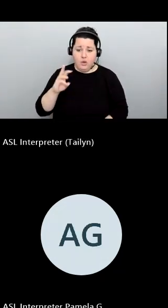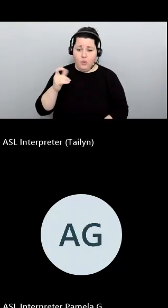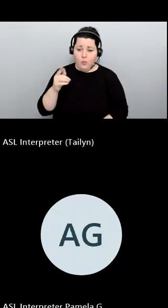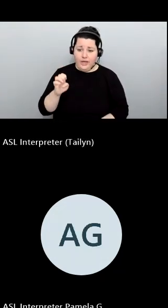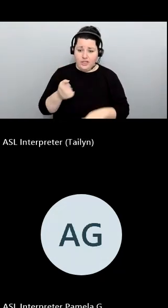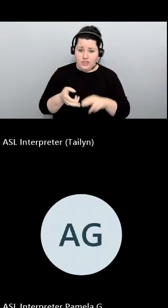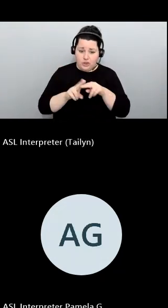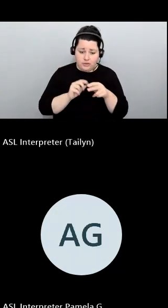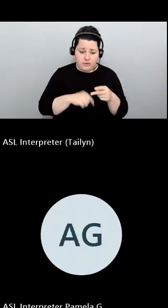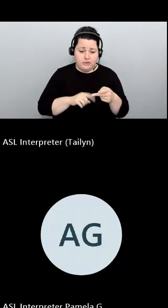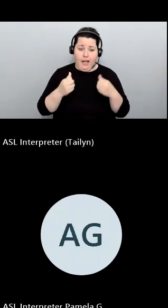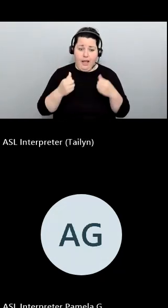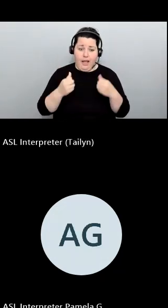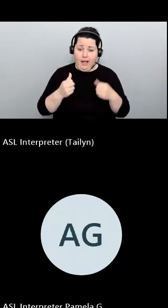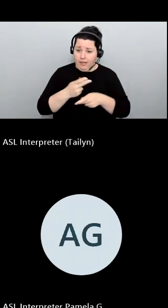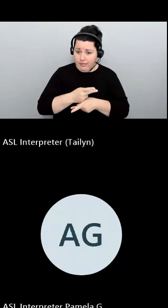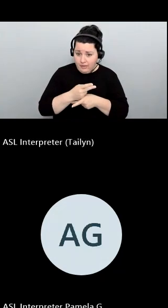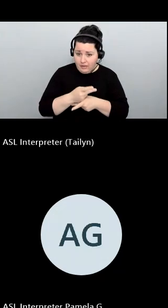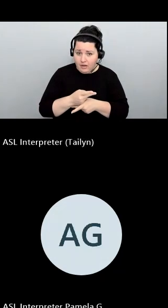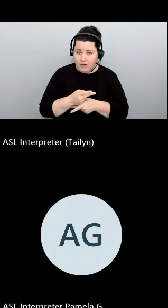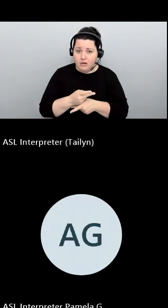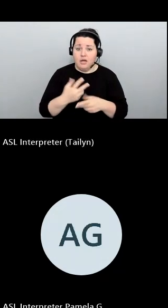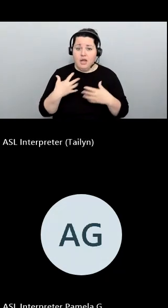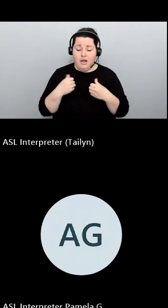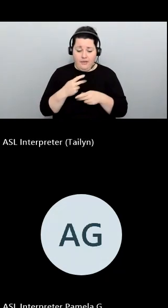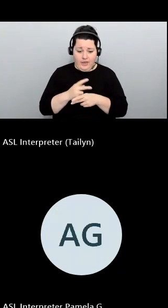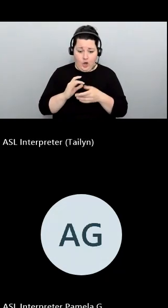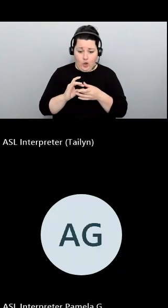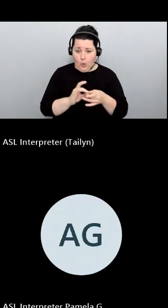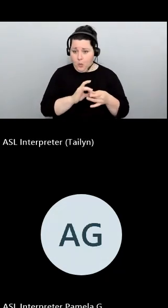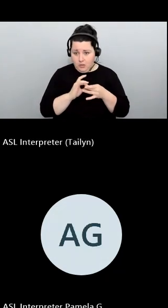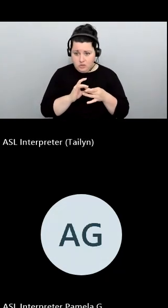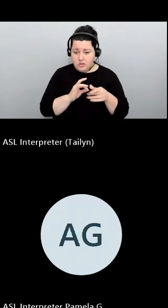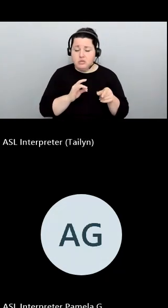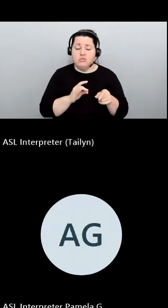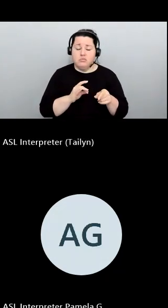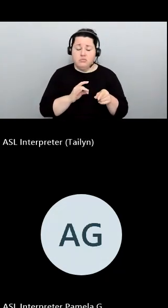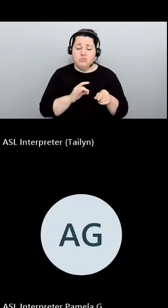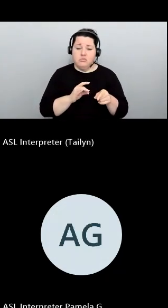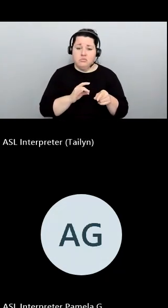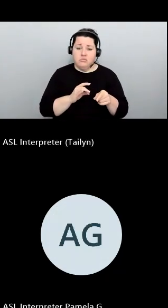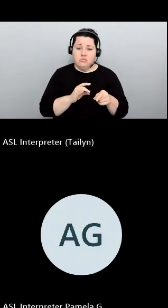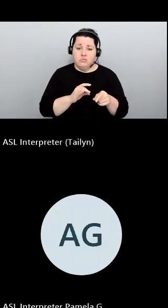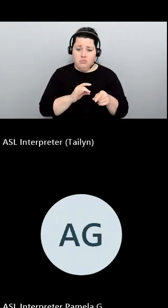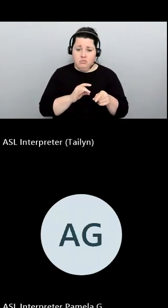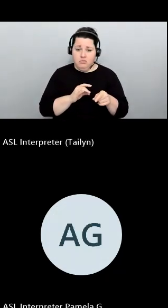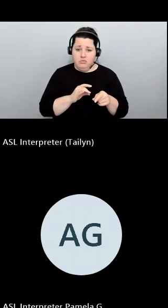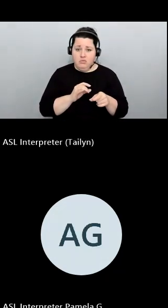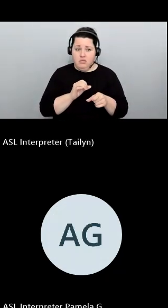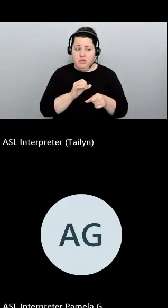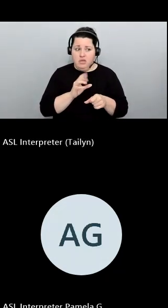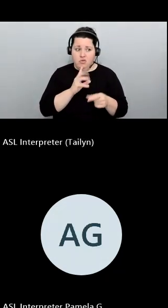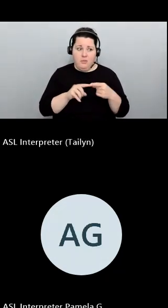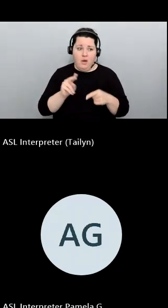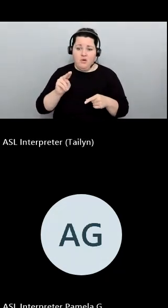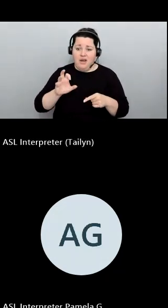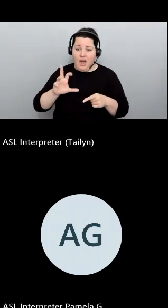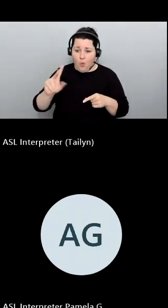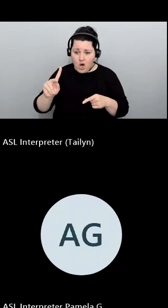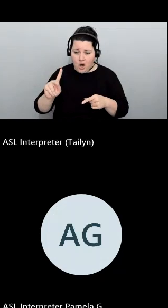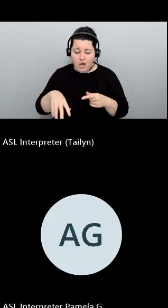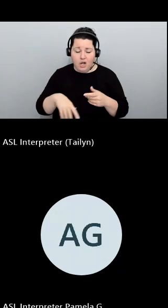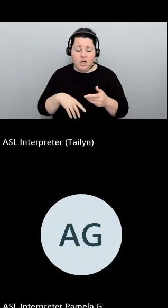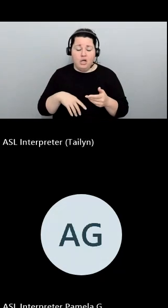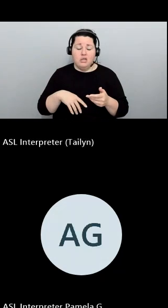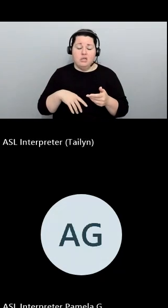increases, healthcare. We've got a healthcare coalition that works directly regarding, networks. And